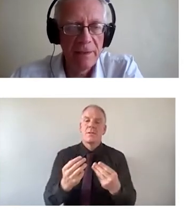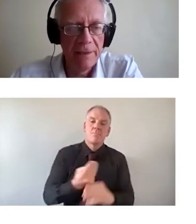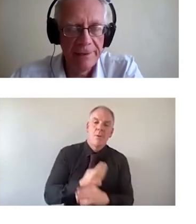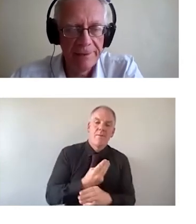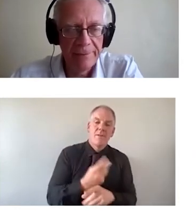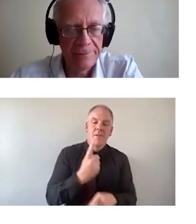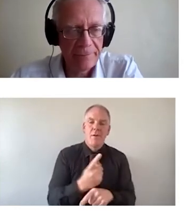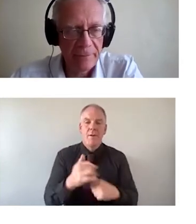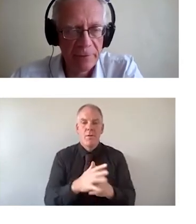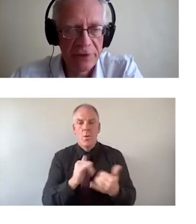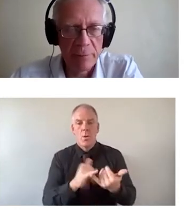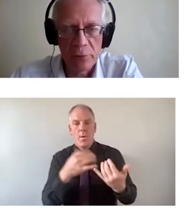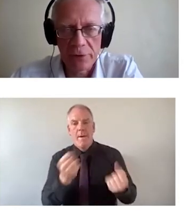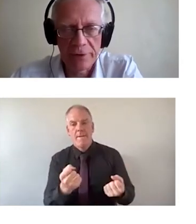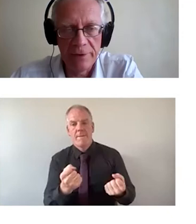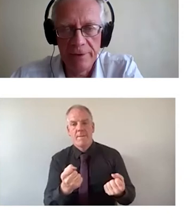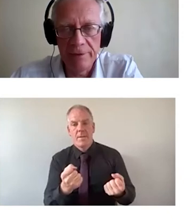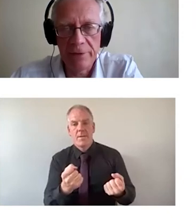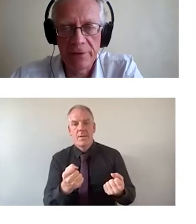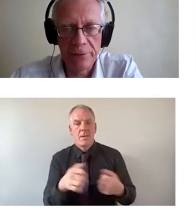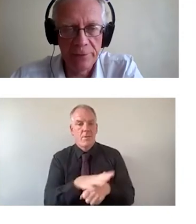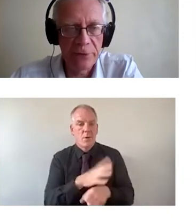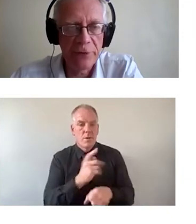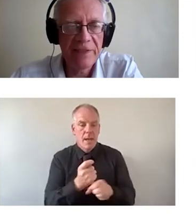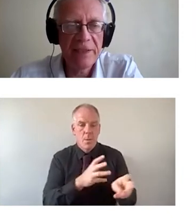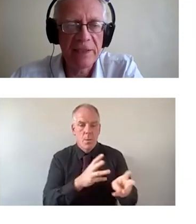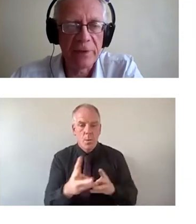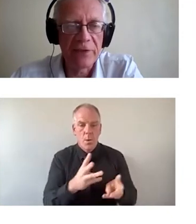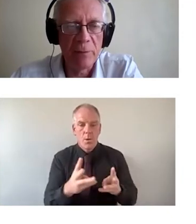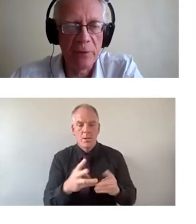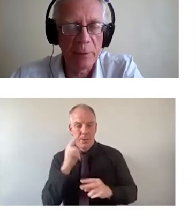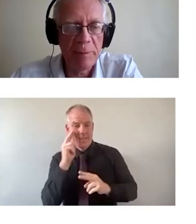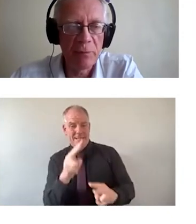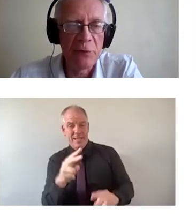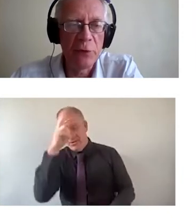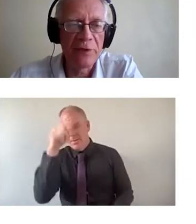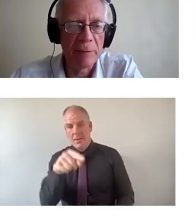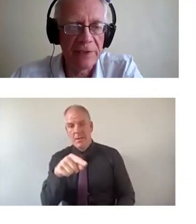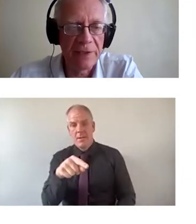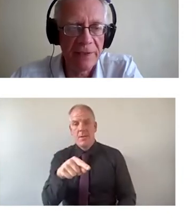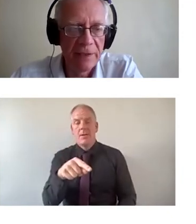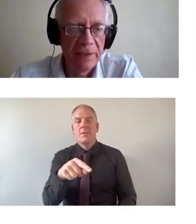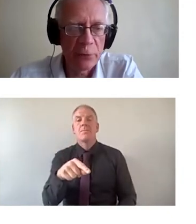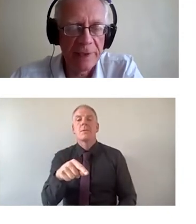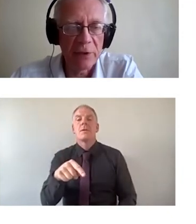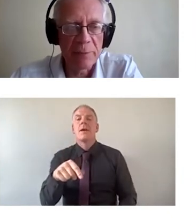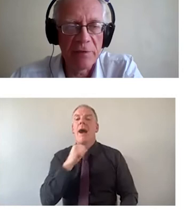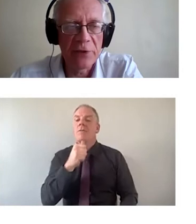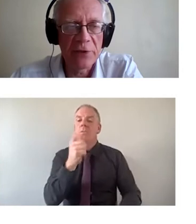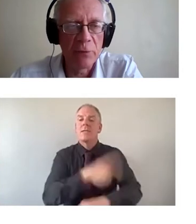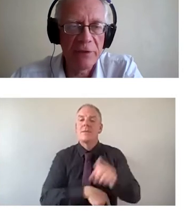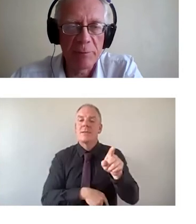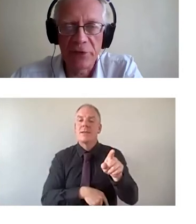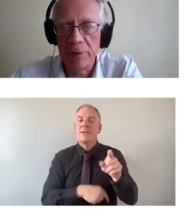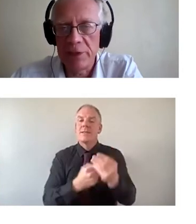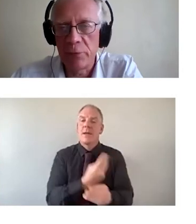are full-time work, you know. So you can see that, for example, for people with no disability, the rate of